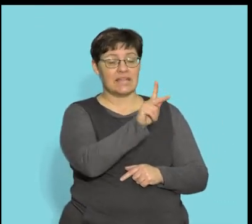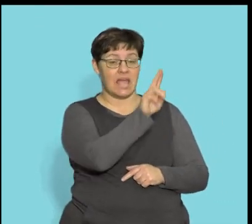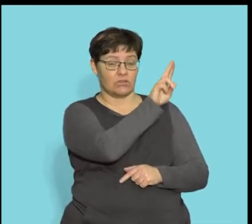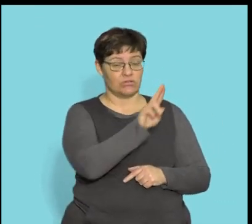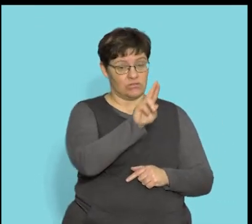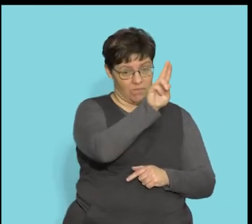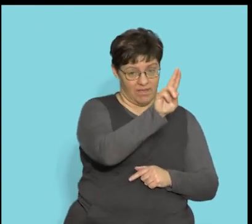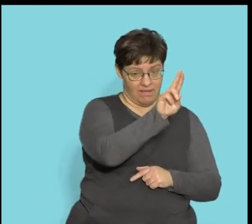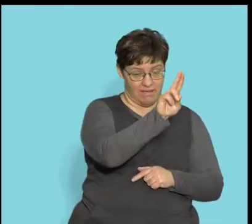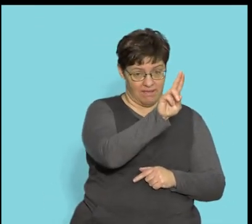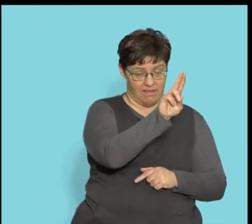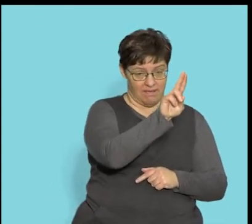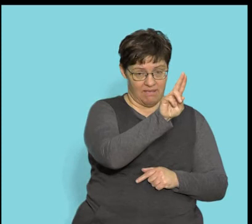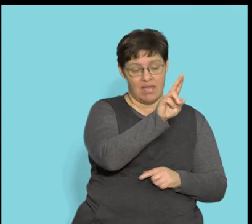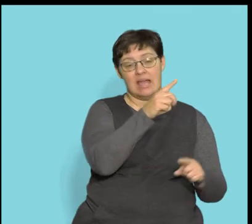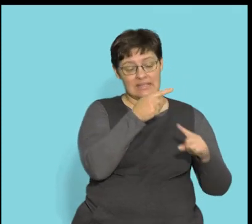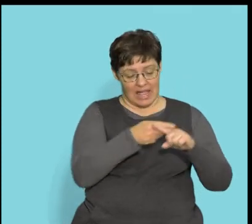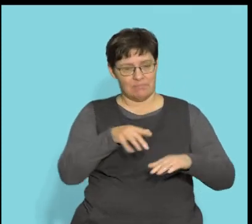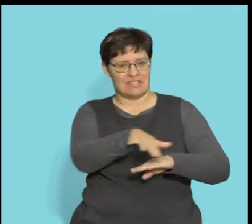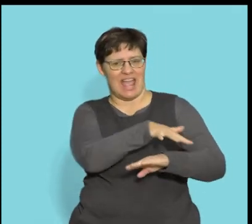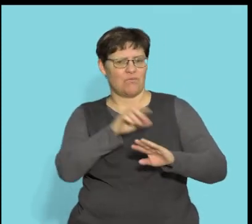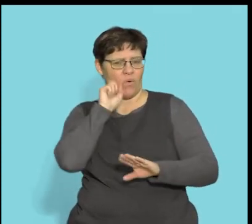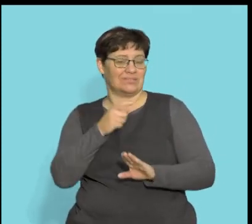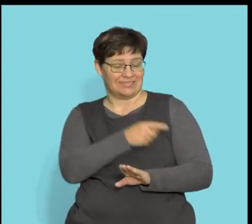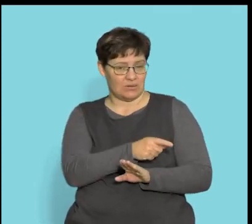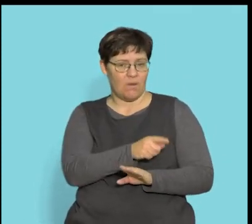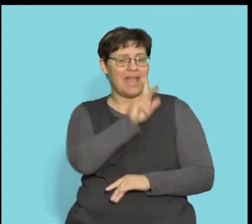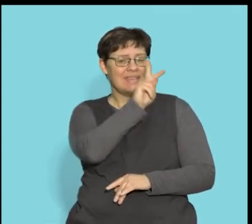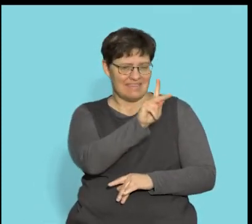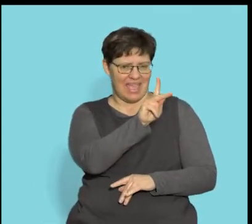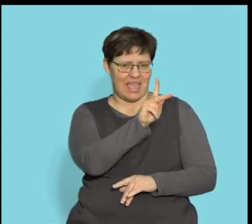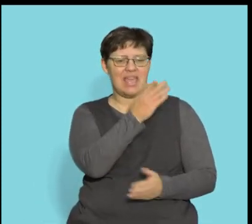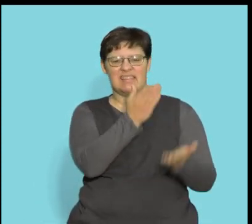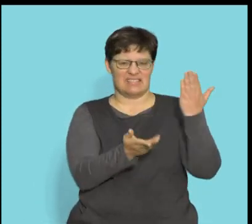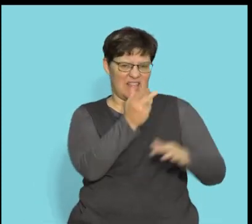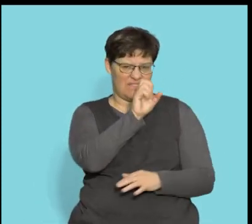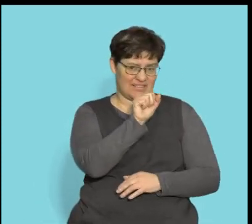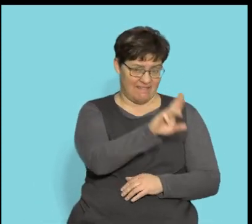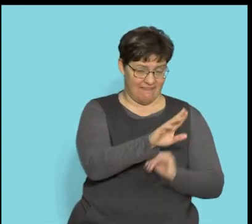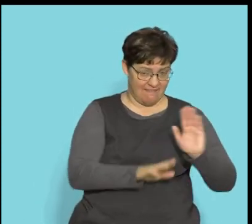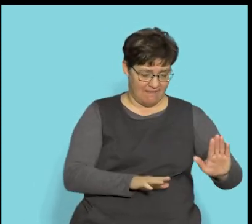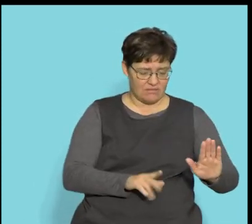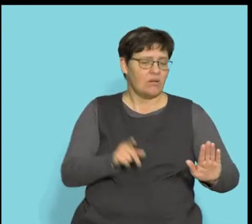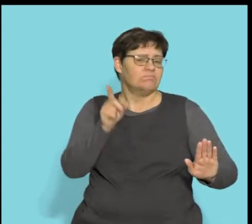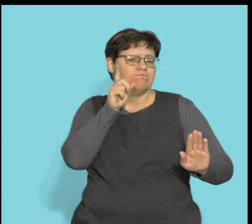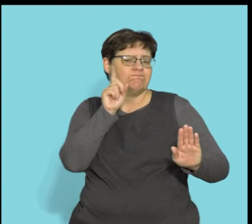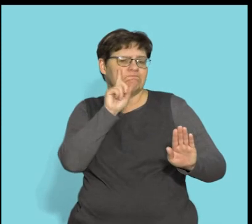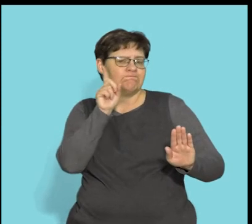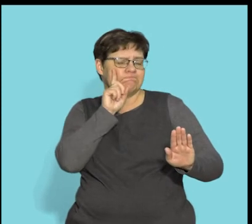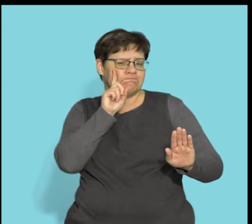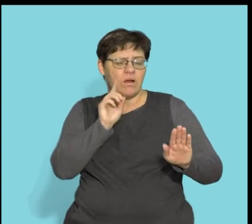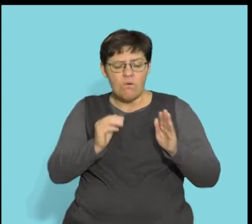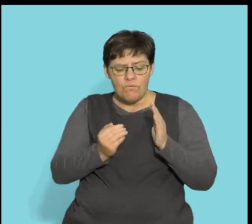k squared times the surface area, where k is the scale factor. So I want to see if my